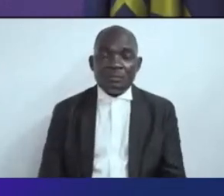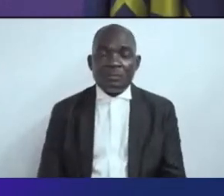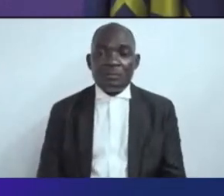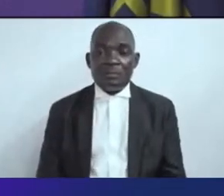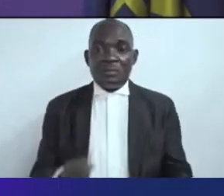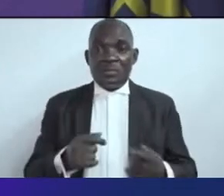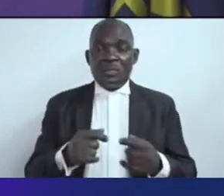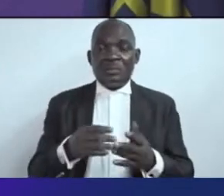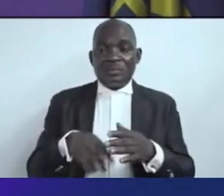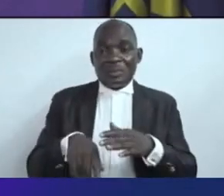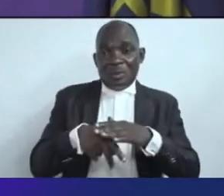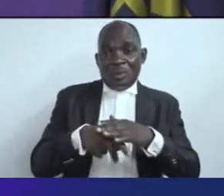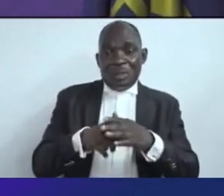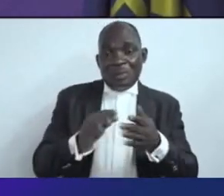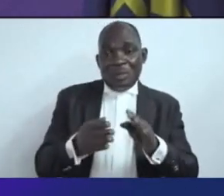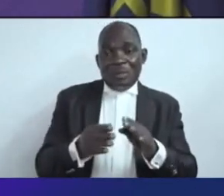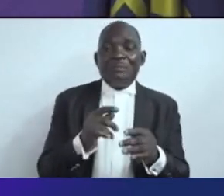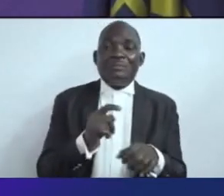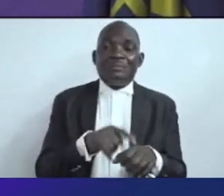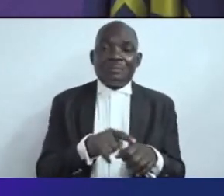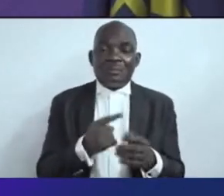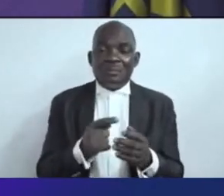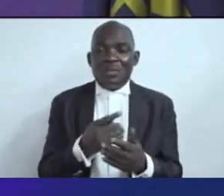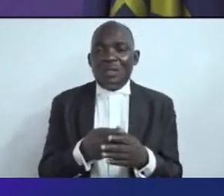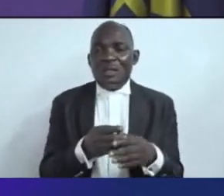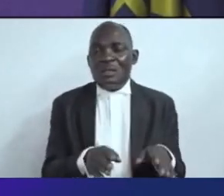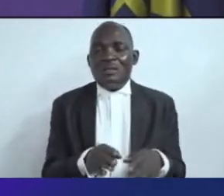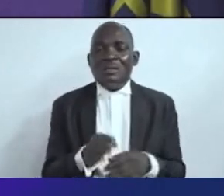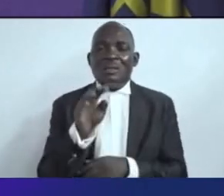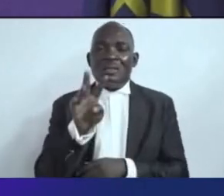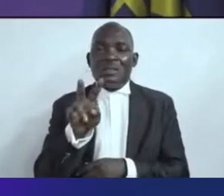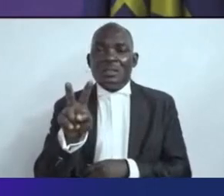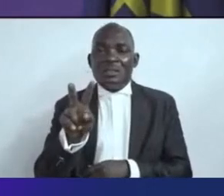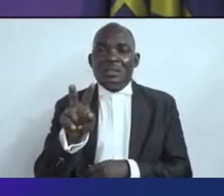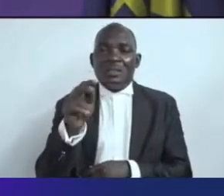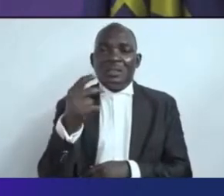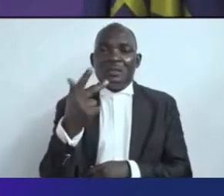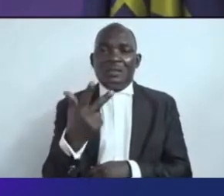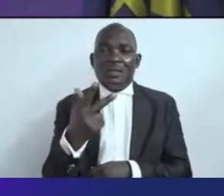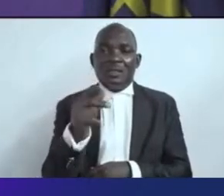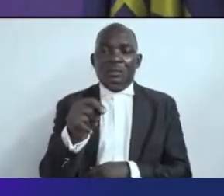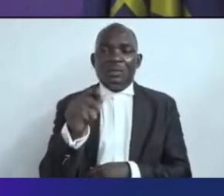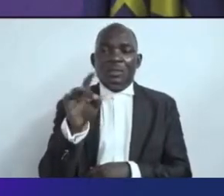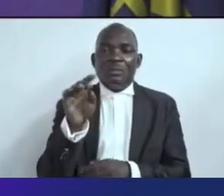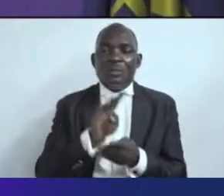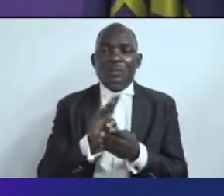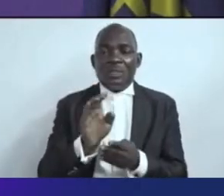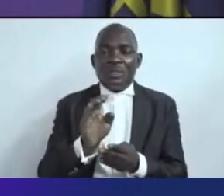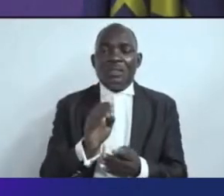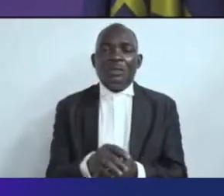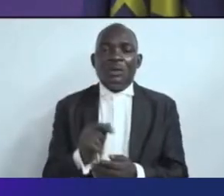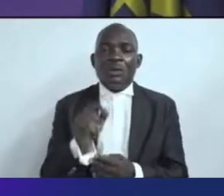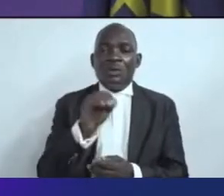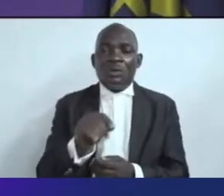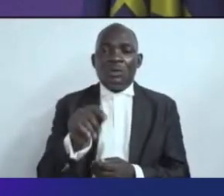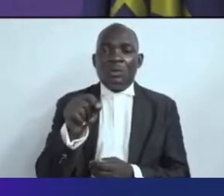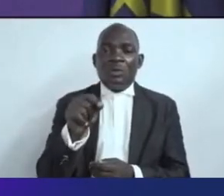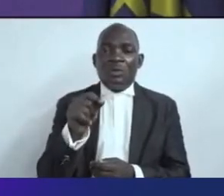The primary balance for the period was a deficit of 3.8 billion Ghana cedis or 0.4% of